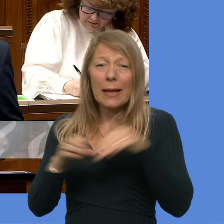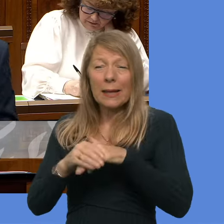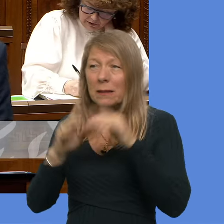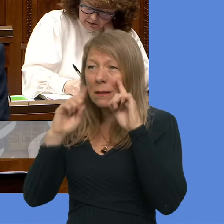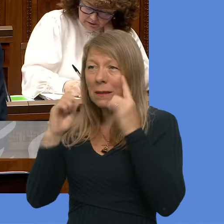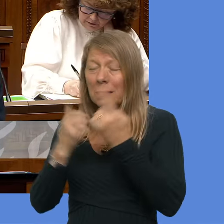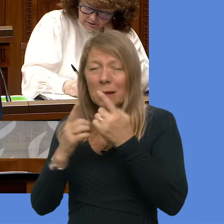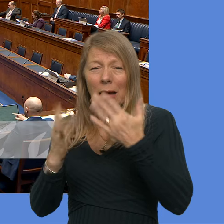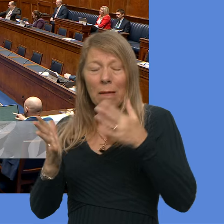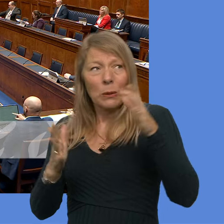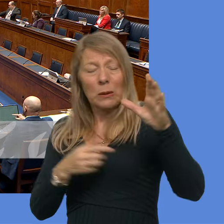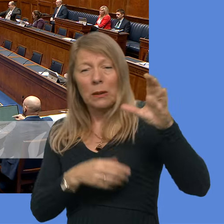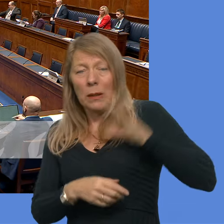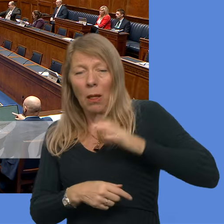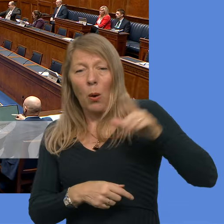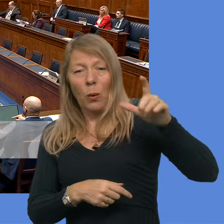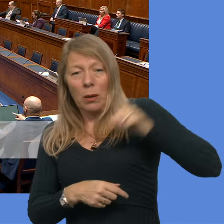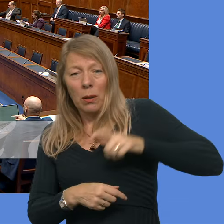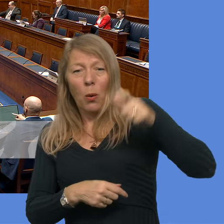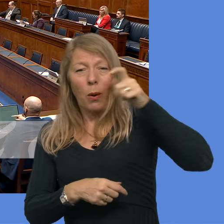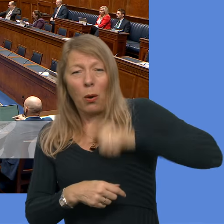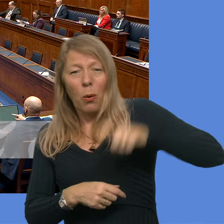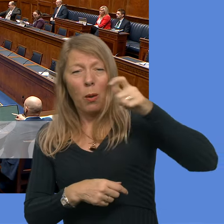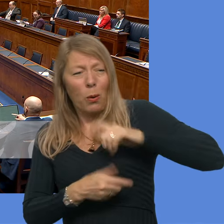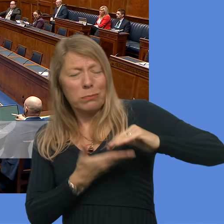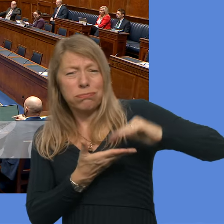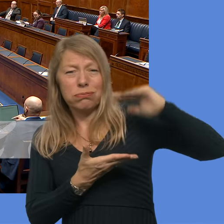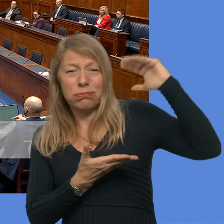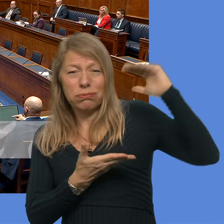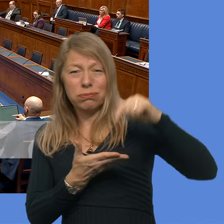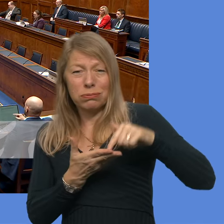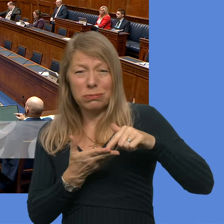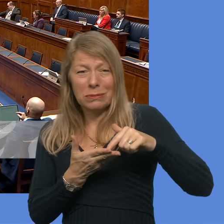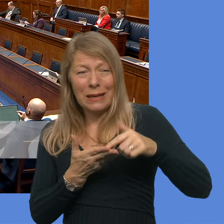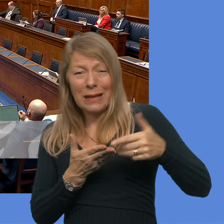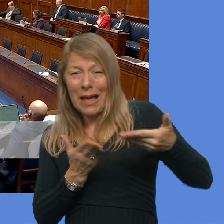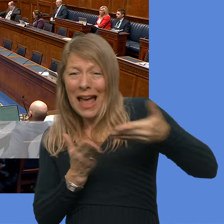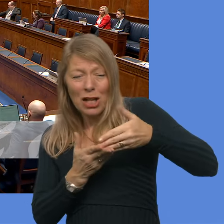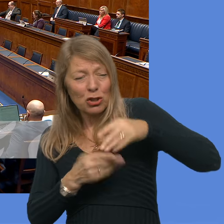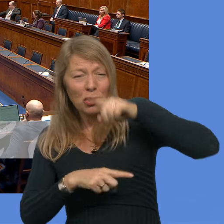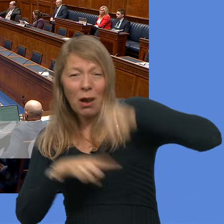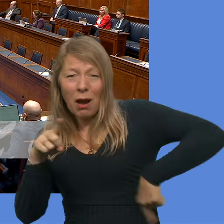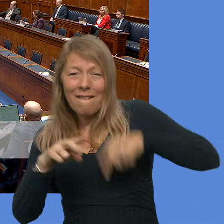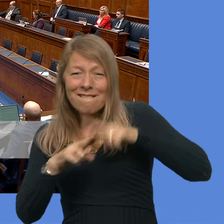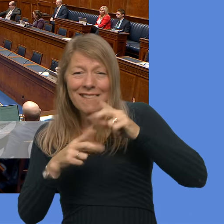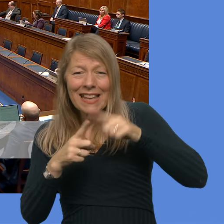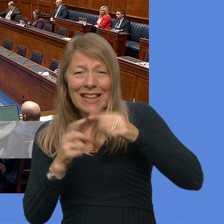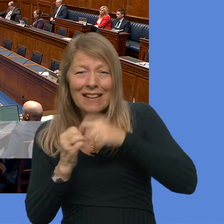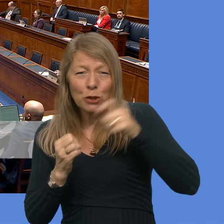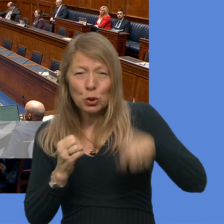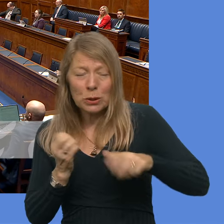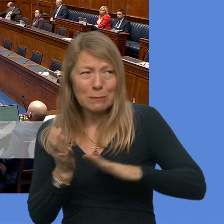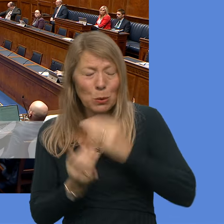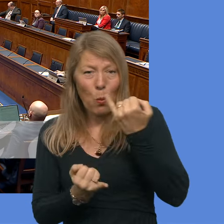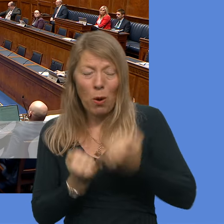am committed to working with the higher education sector to embed sustainable funding arrangements that enable the sector to thrive and create more opportunities for our